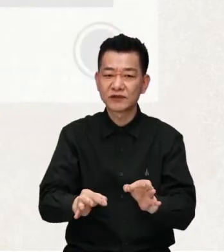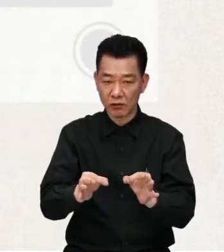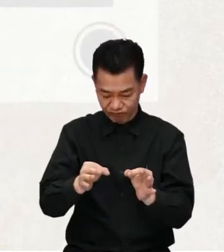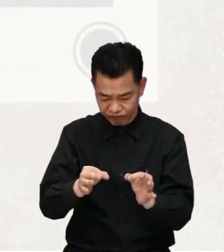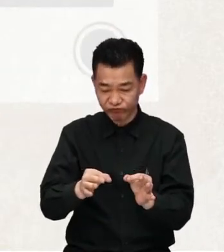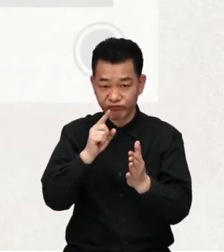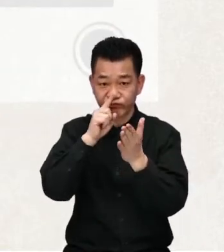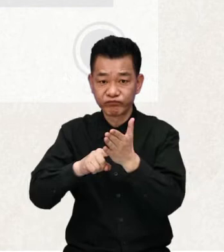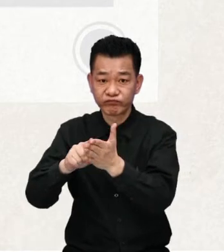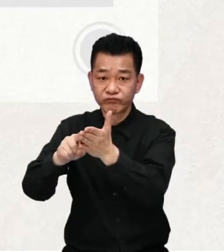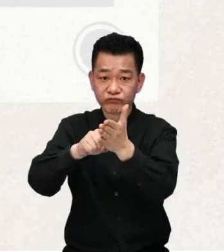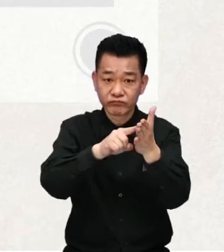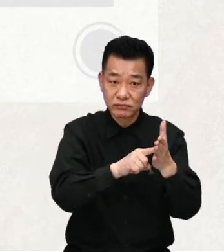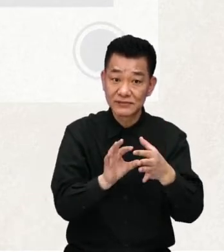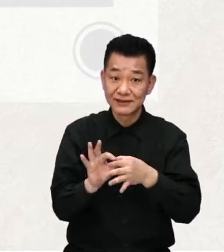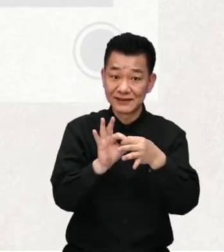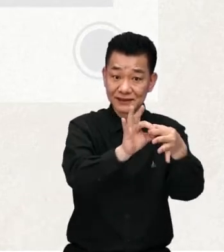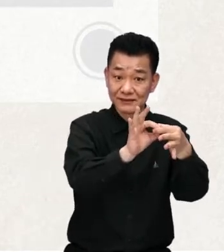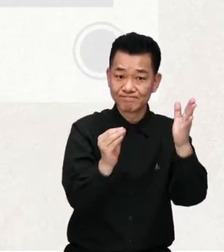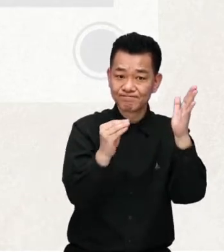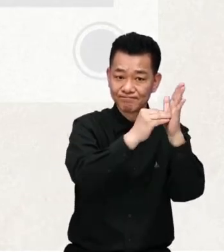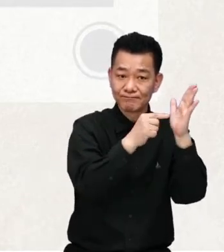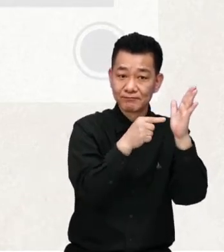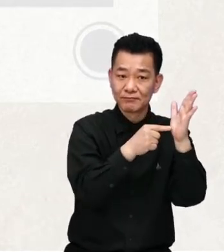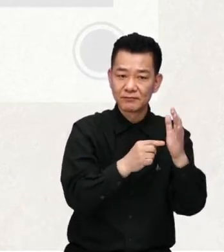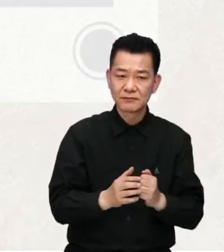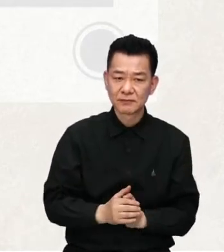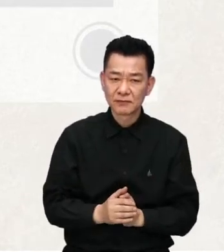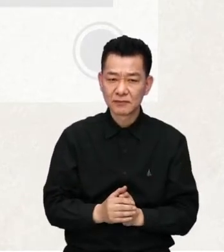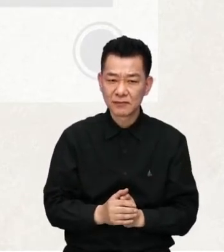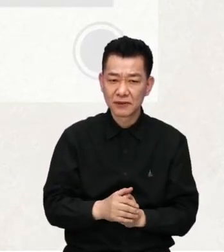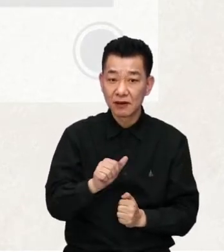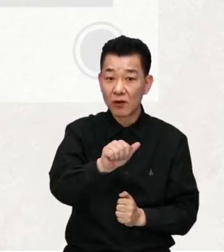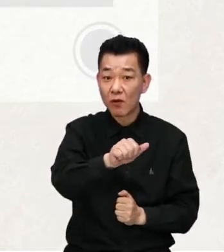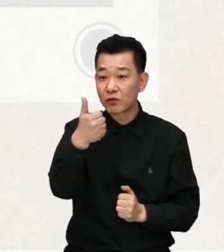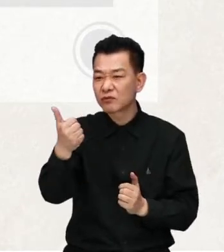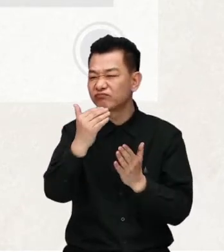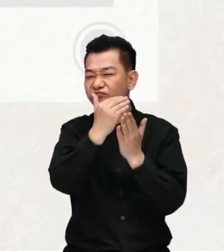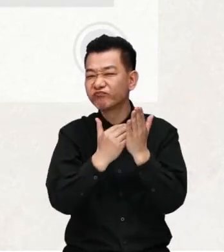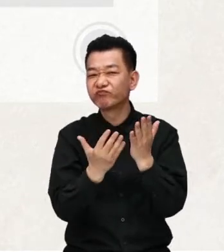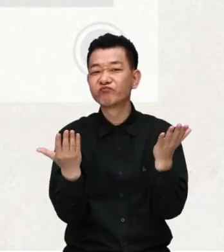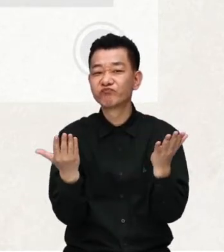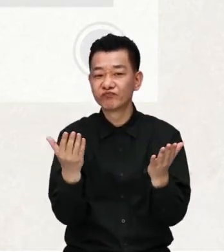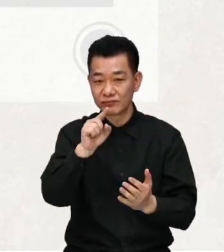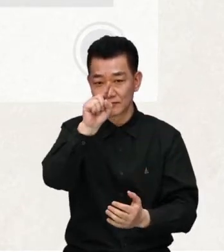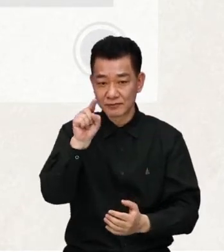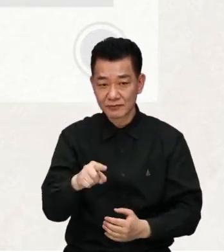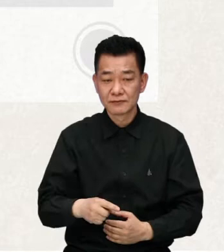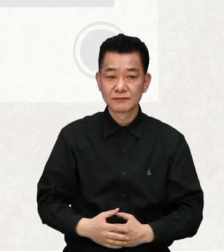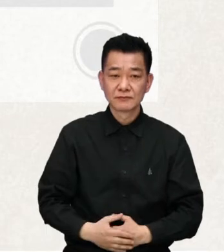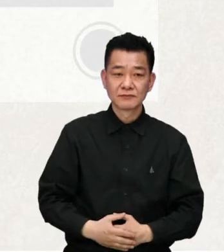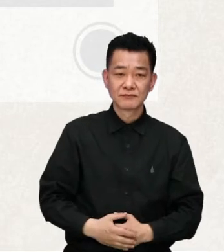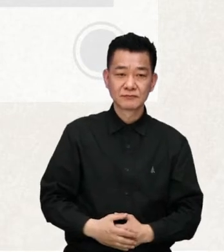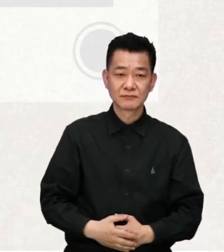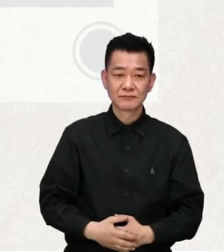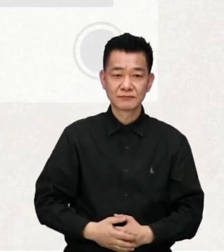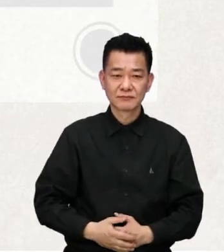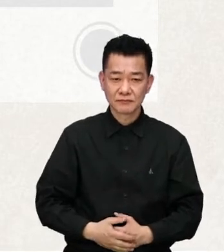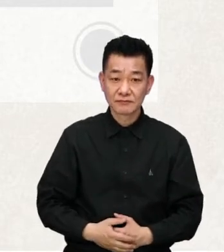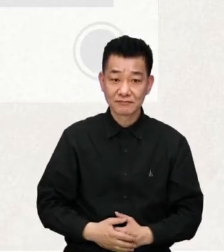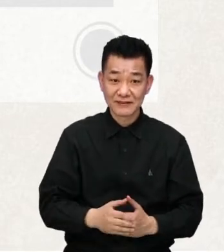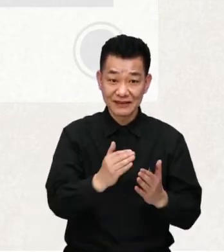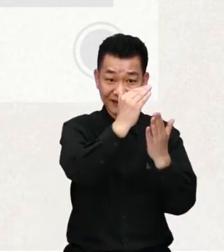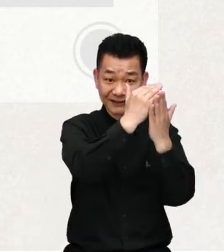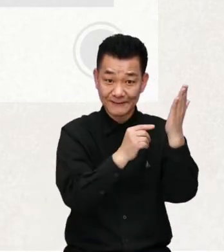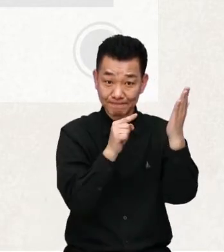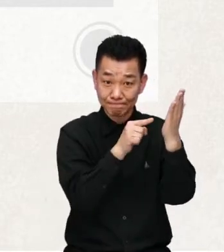article about ex officio investigation. What are the other contents of the optional protocol?